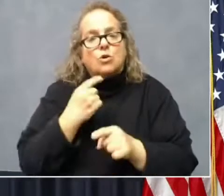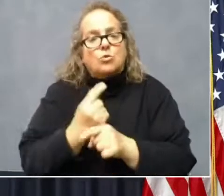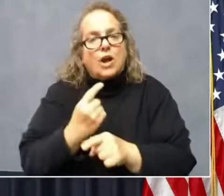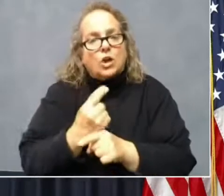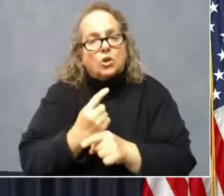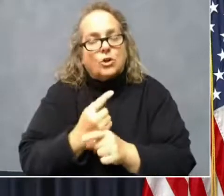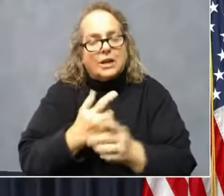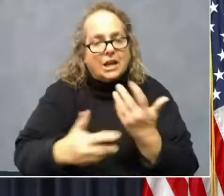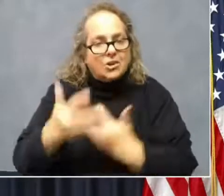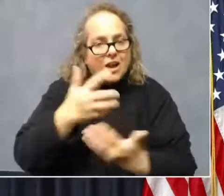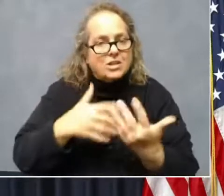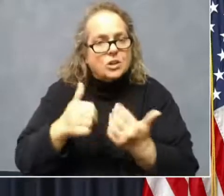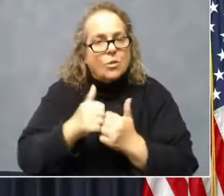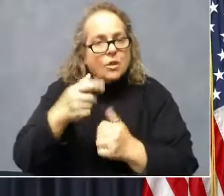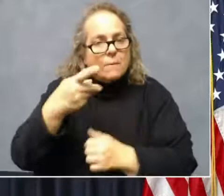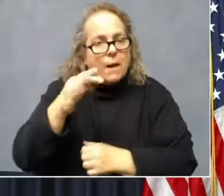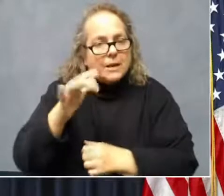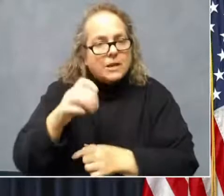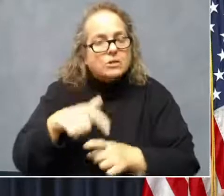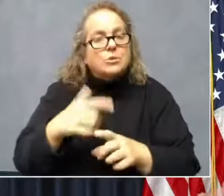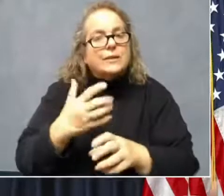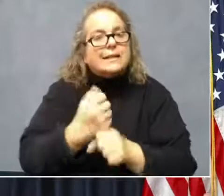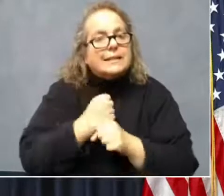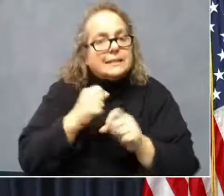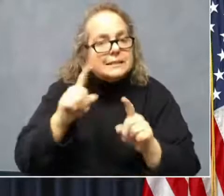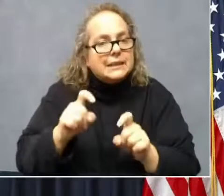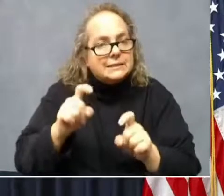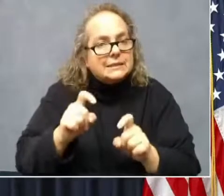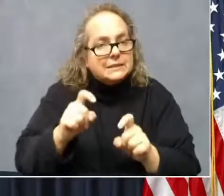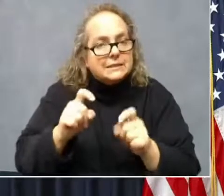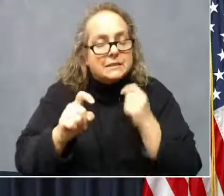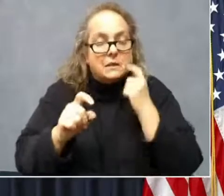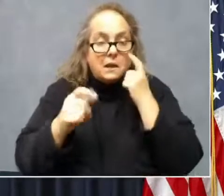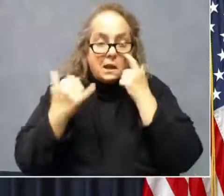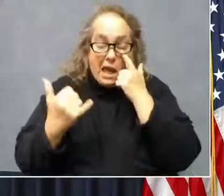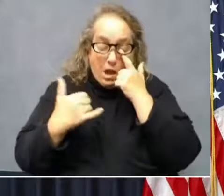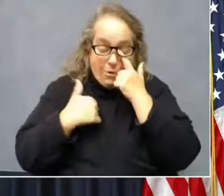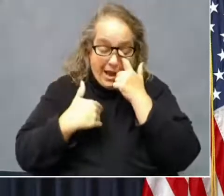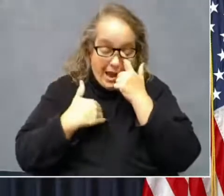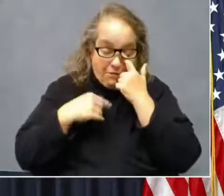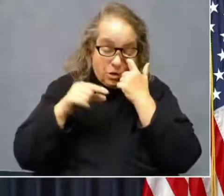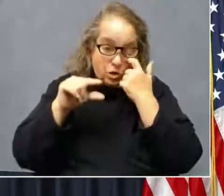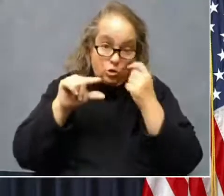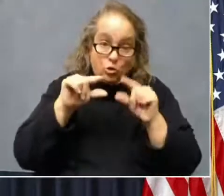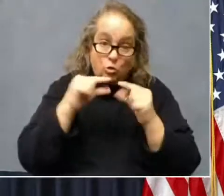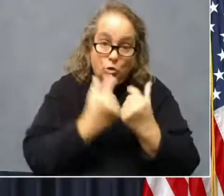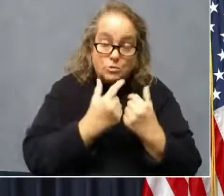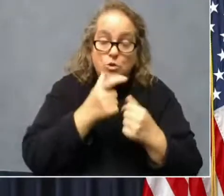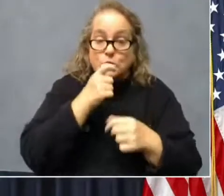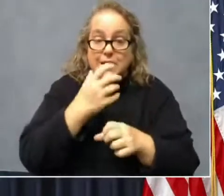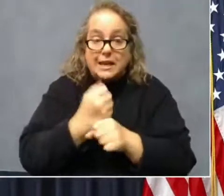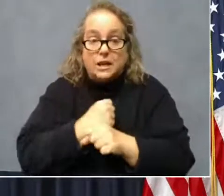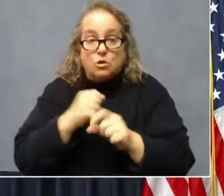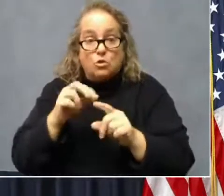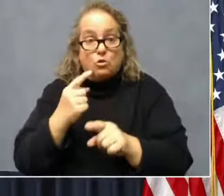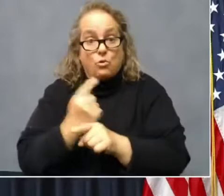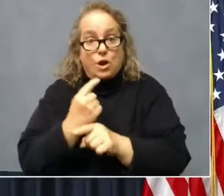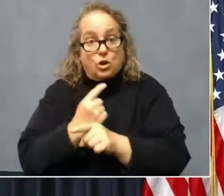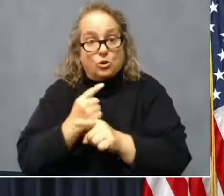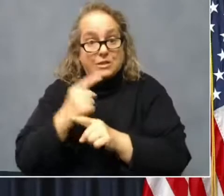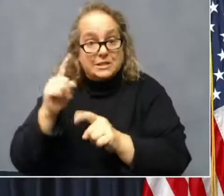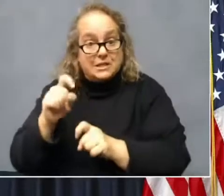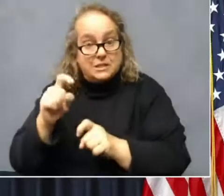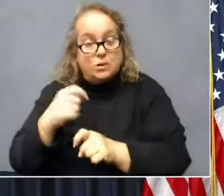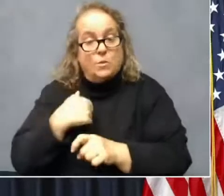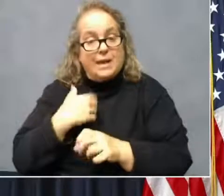And right now we have groups that are getting regularly tested across the Commonwealth, depending on their jobs. We get tested every 2 weeks here